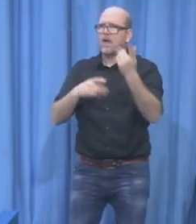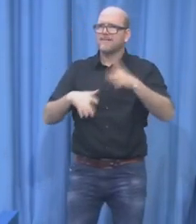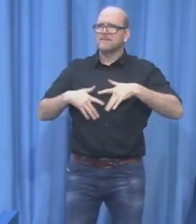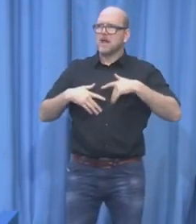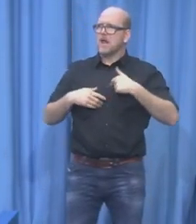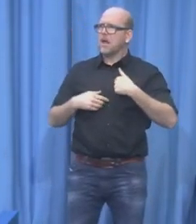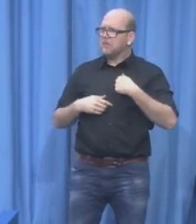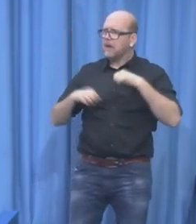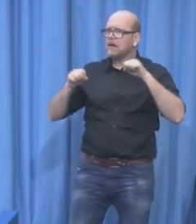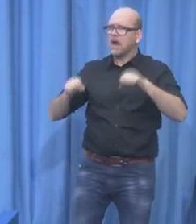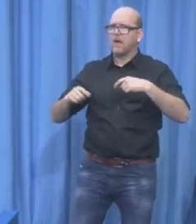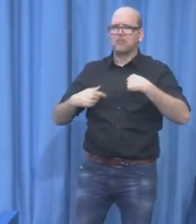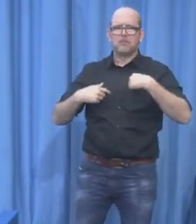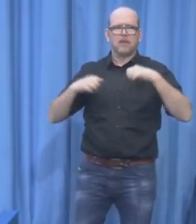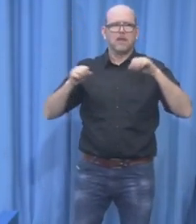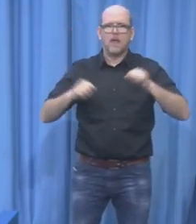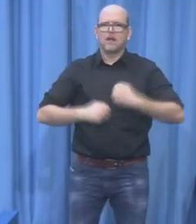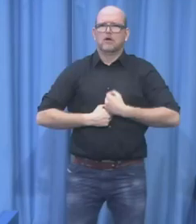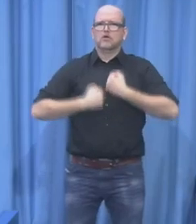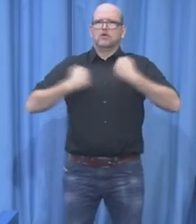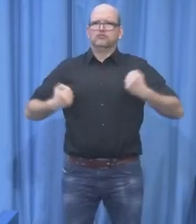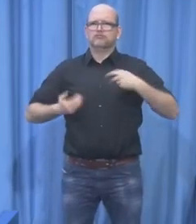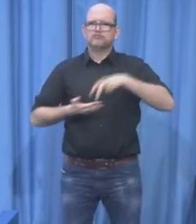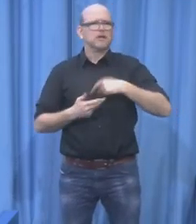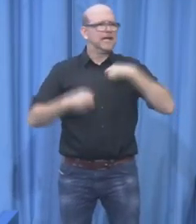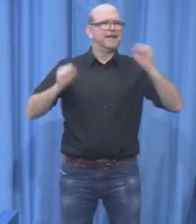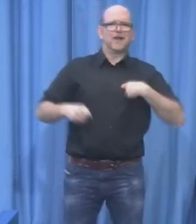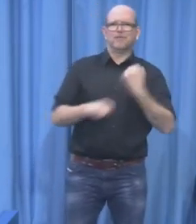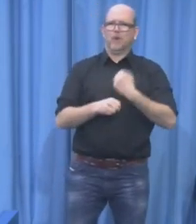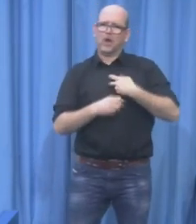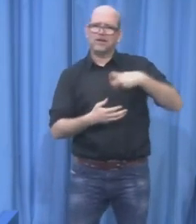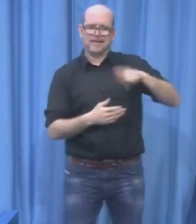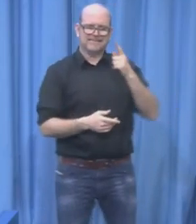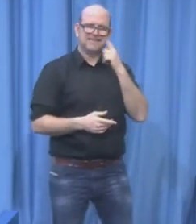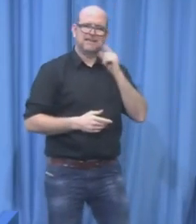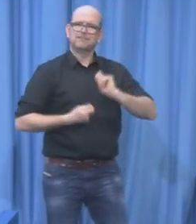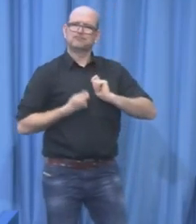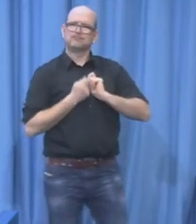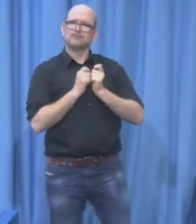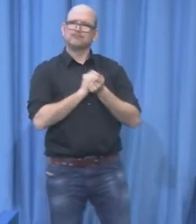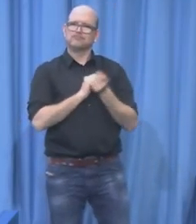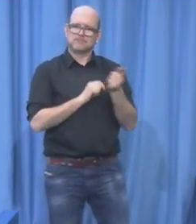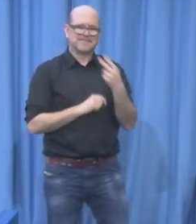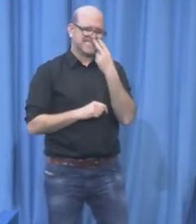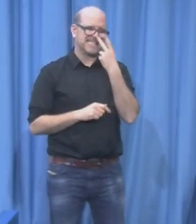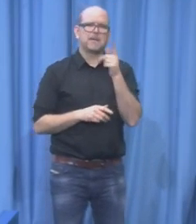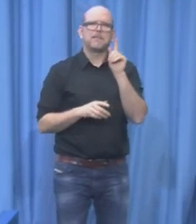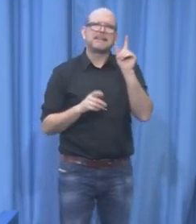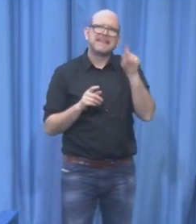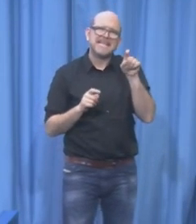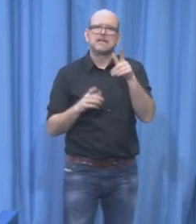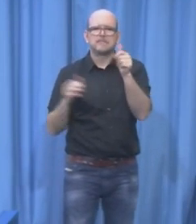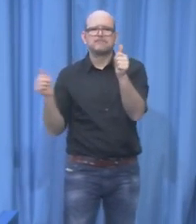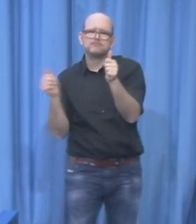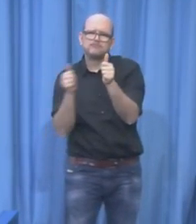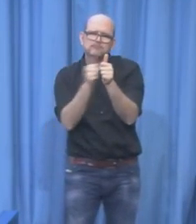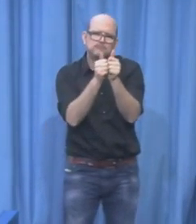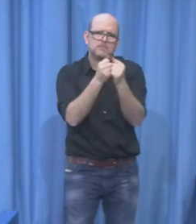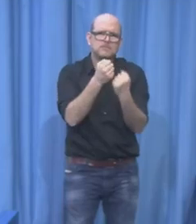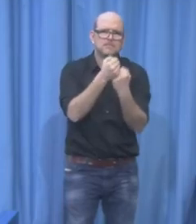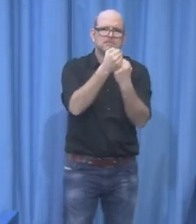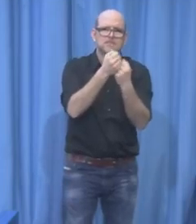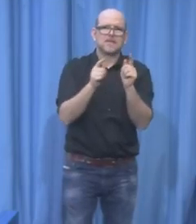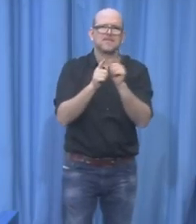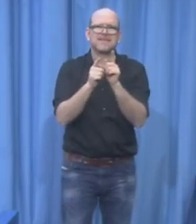on-the-job and phased support. Adaptations are put in if they're required, and there's smooth transitions into departments. Life